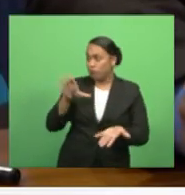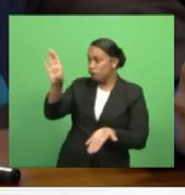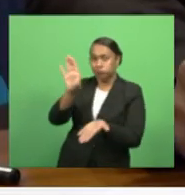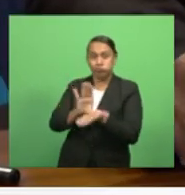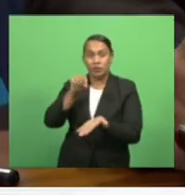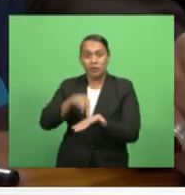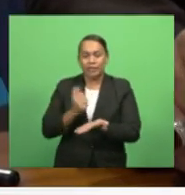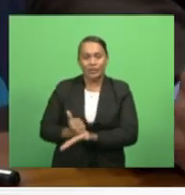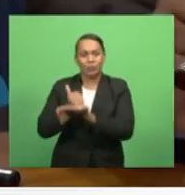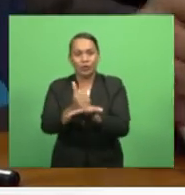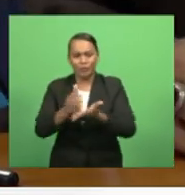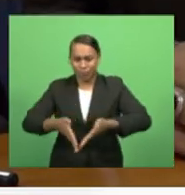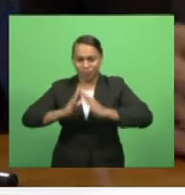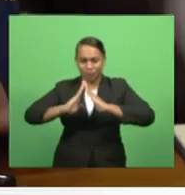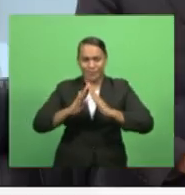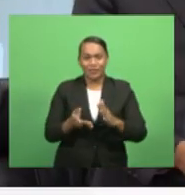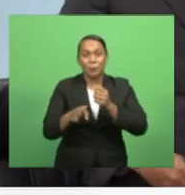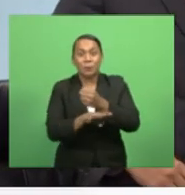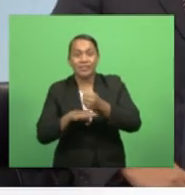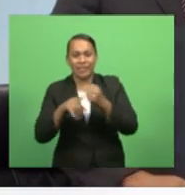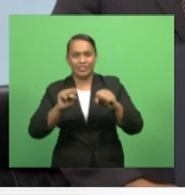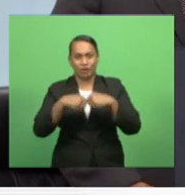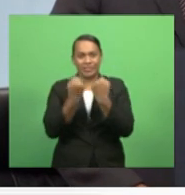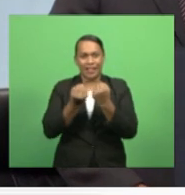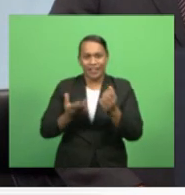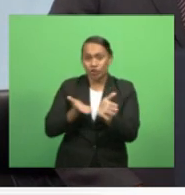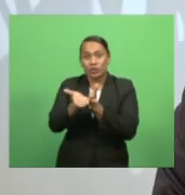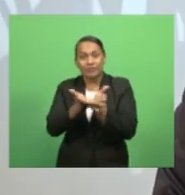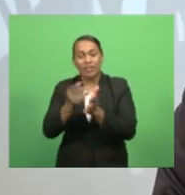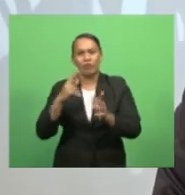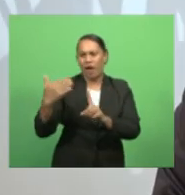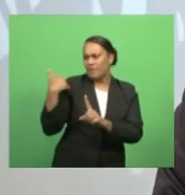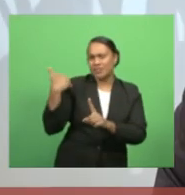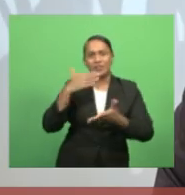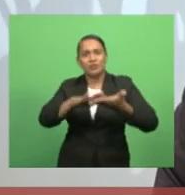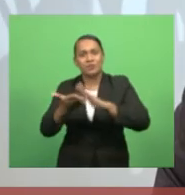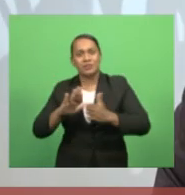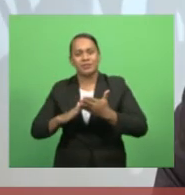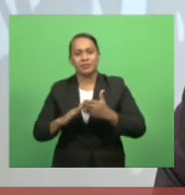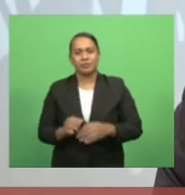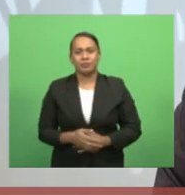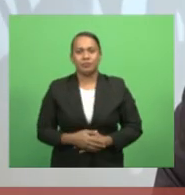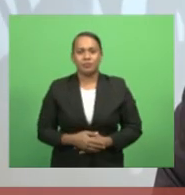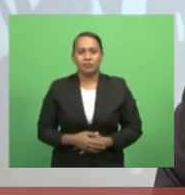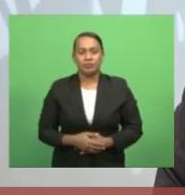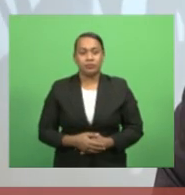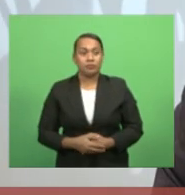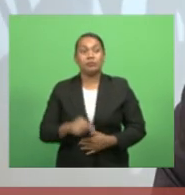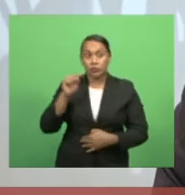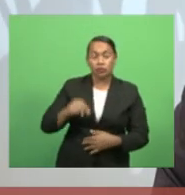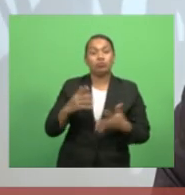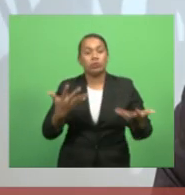restoration of basic social services to affected communities. That will be used for the drinking